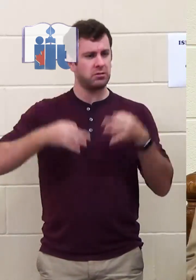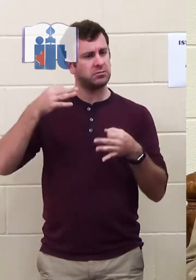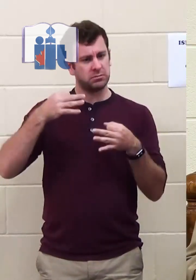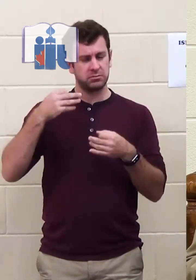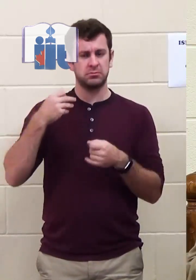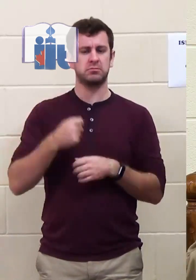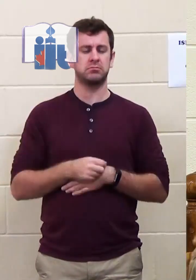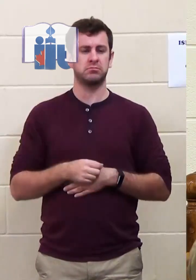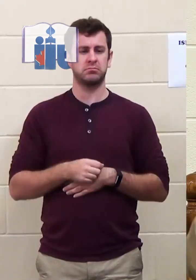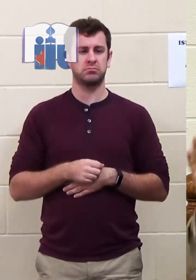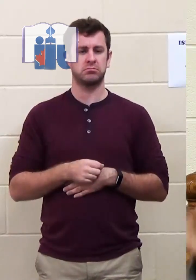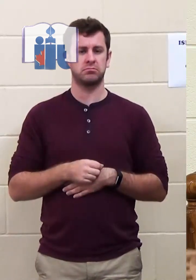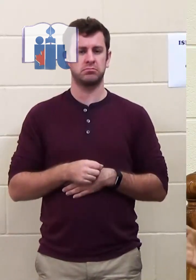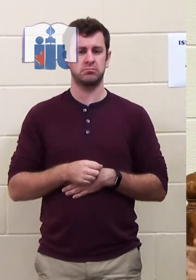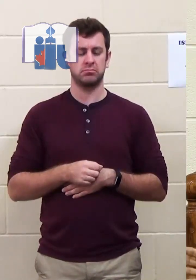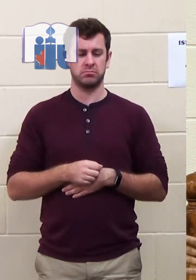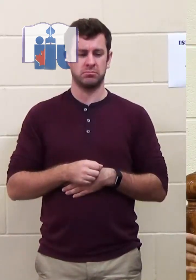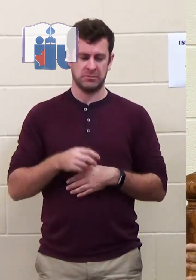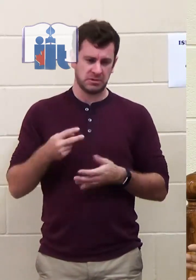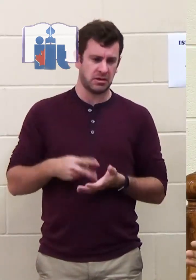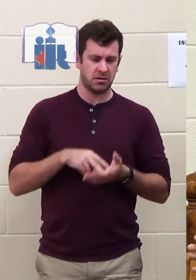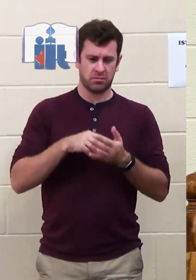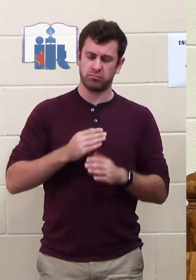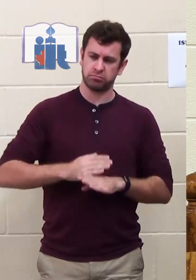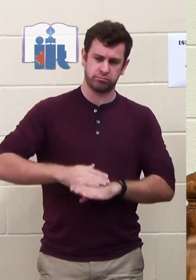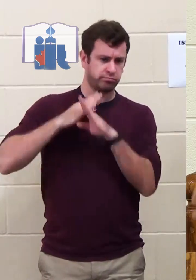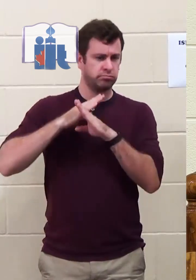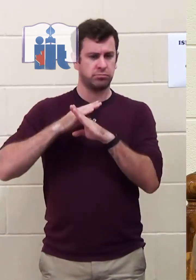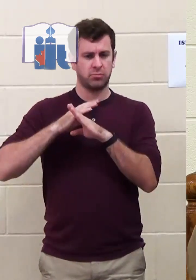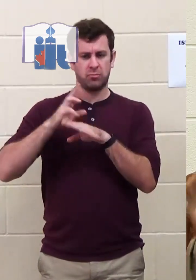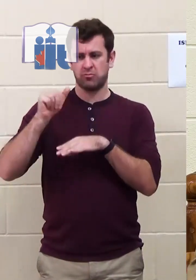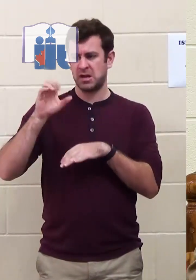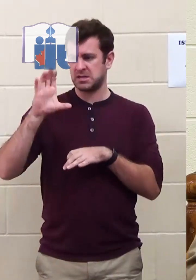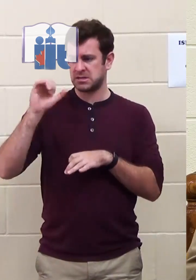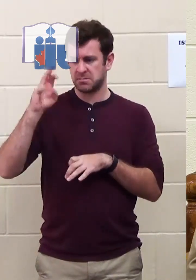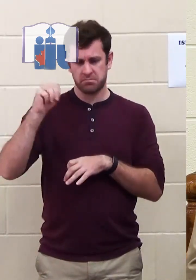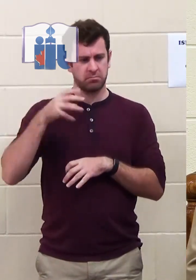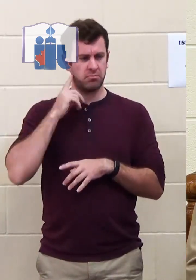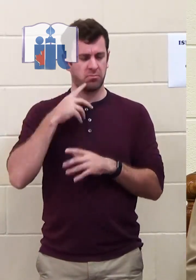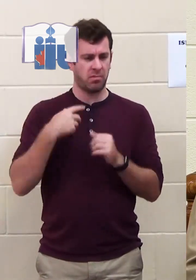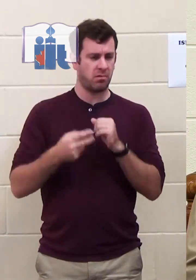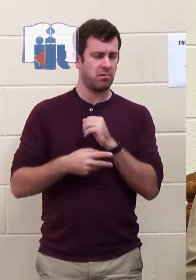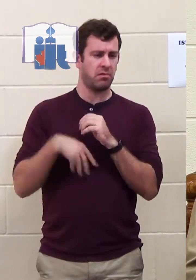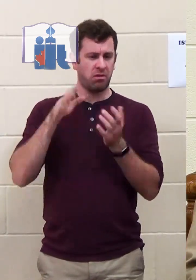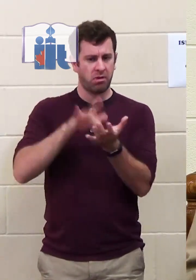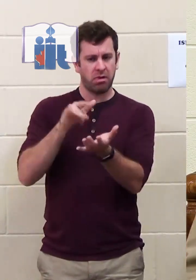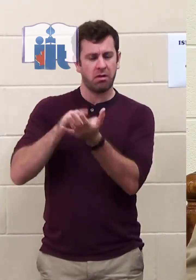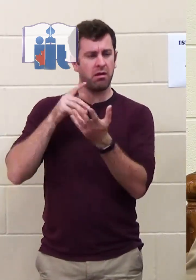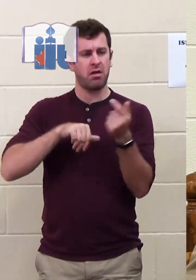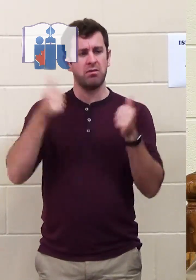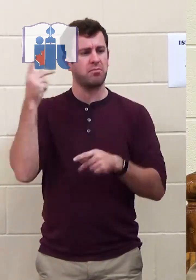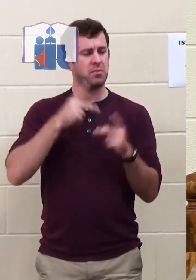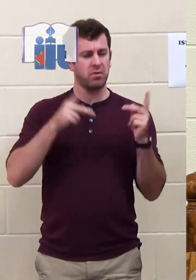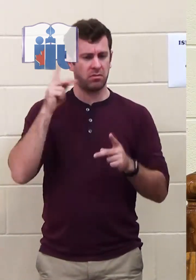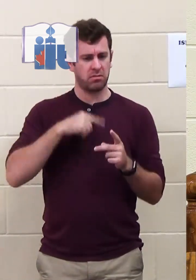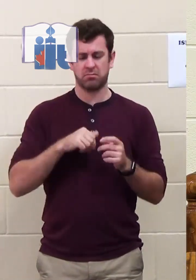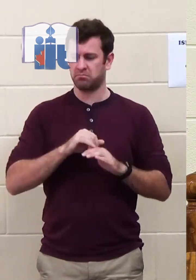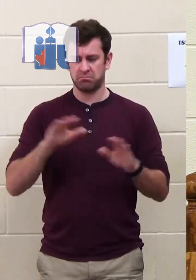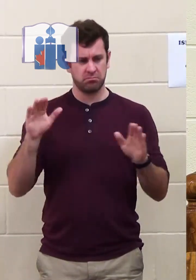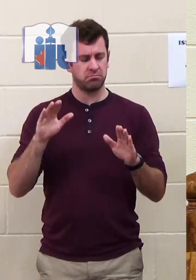who are standing against racism, against exploitation. Let us